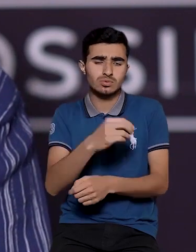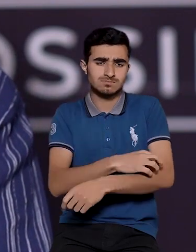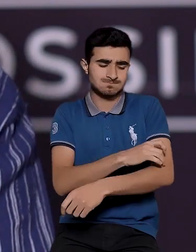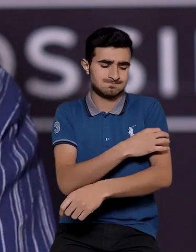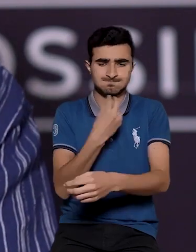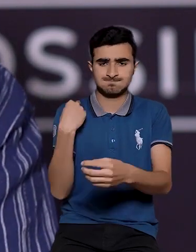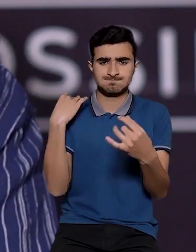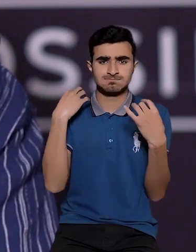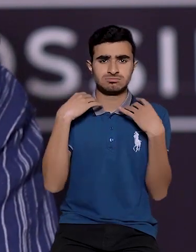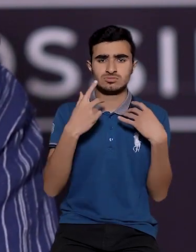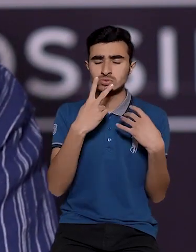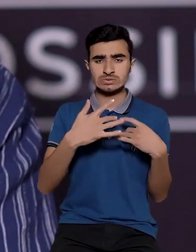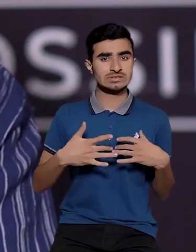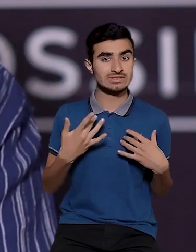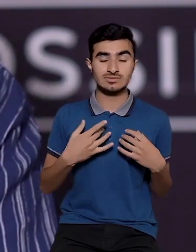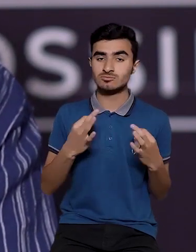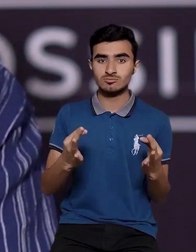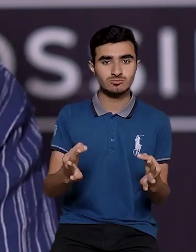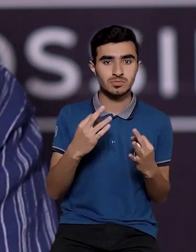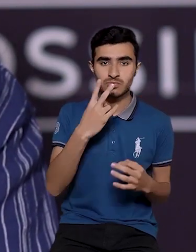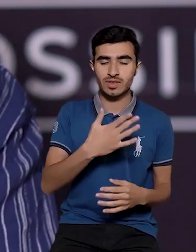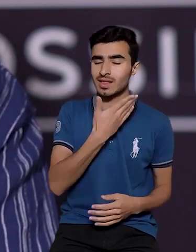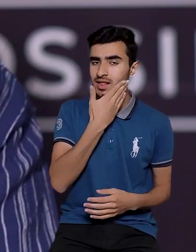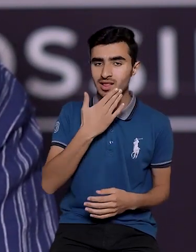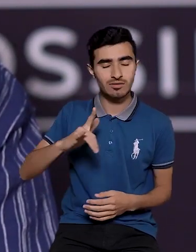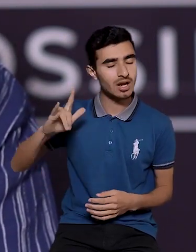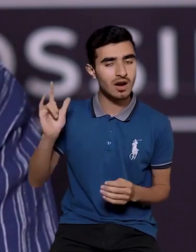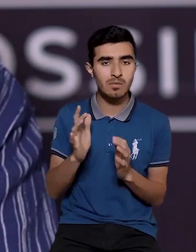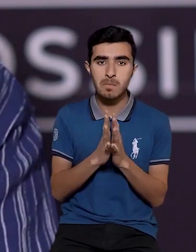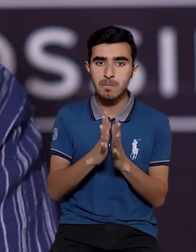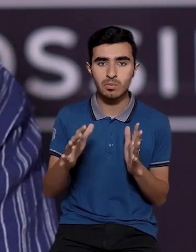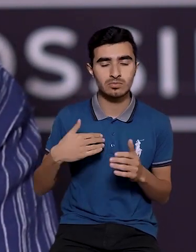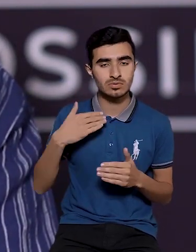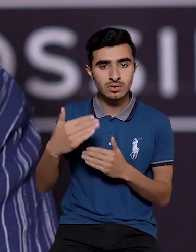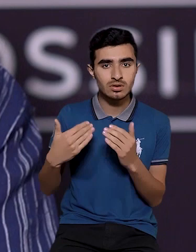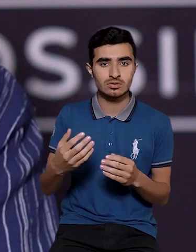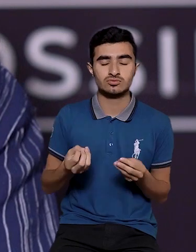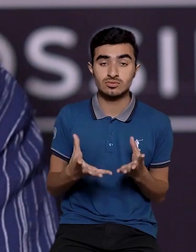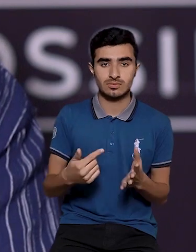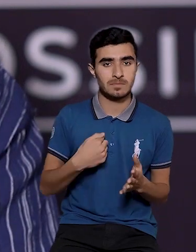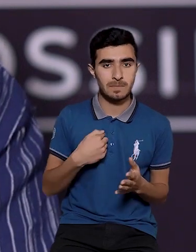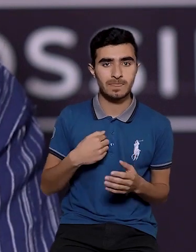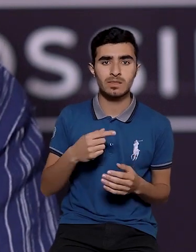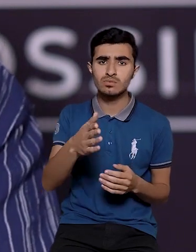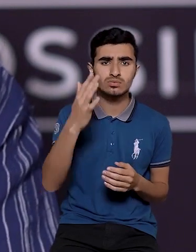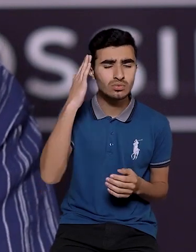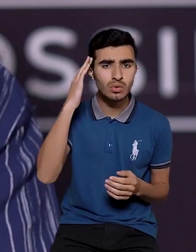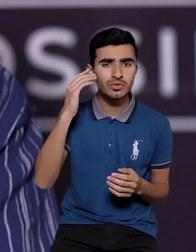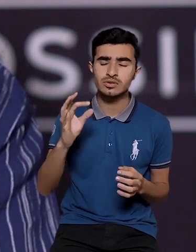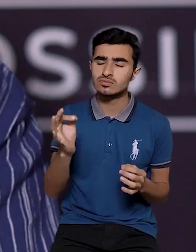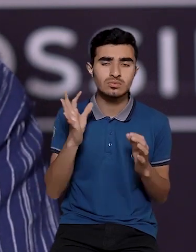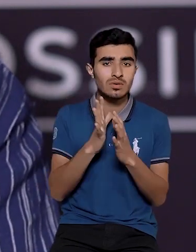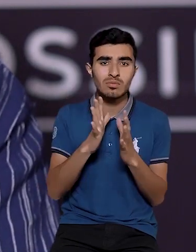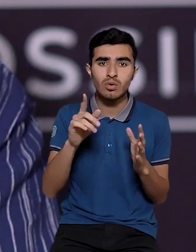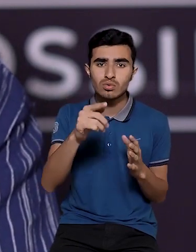in love with them. It's quite amazing that when you're with the